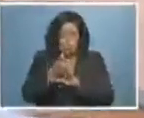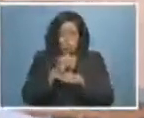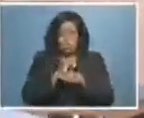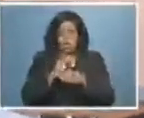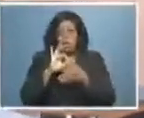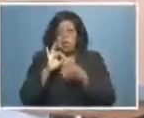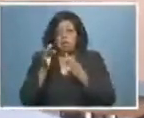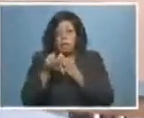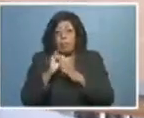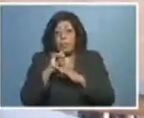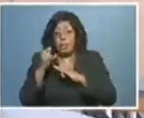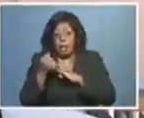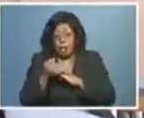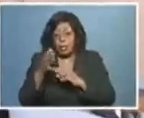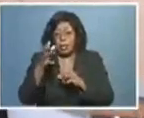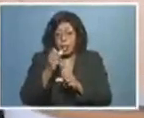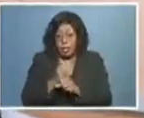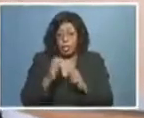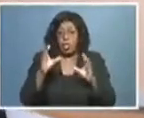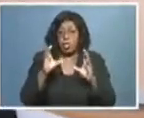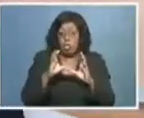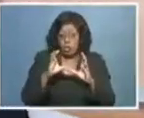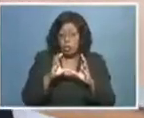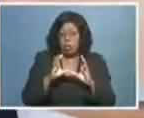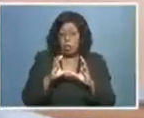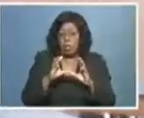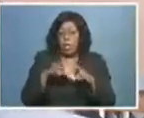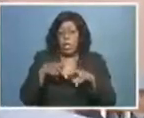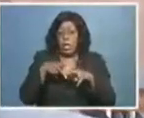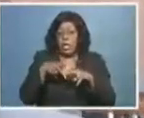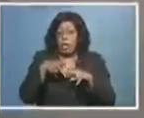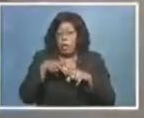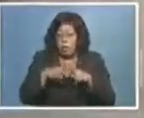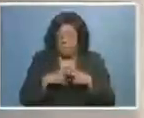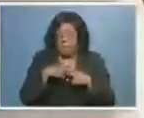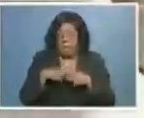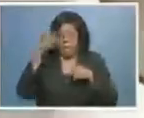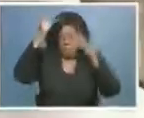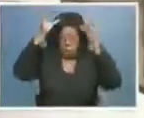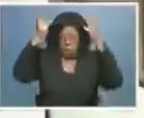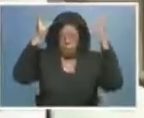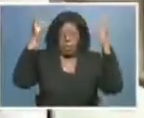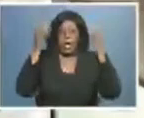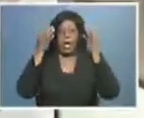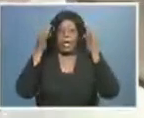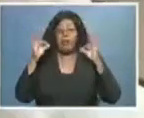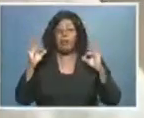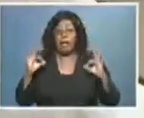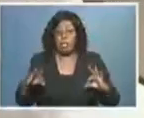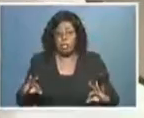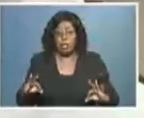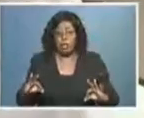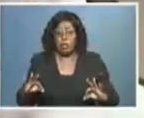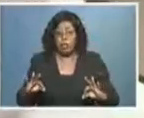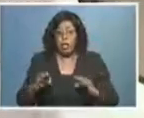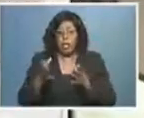will have access to getting certifications in mechanics, beauty, construction, and fashion trades in this initial phase, and they